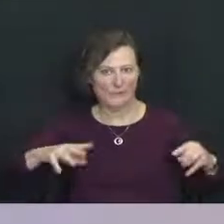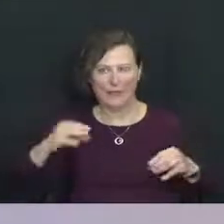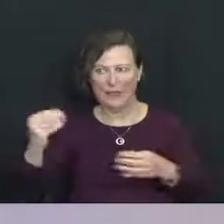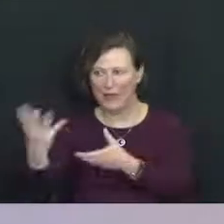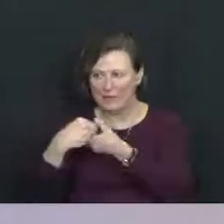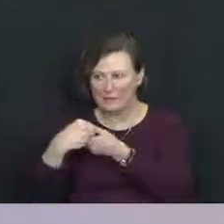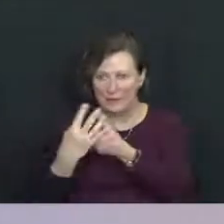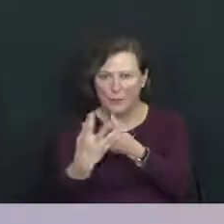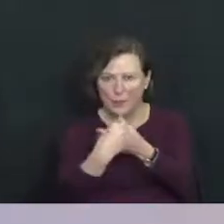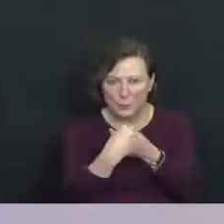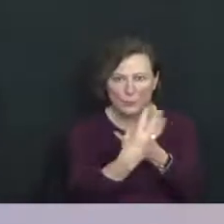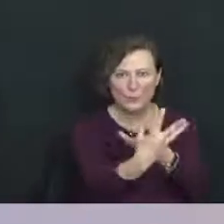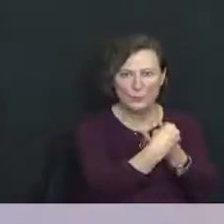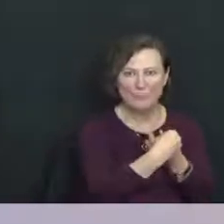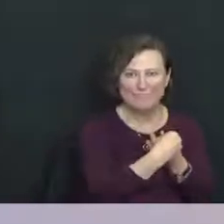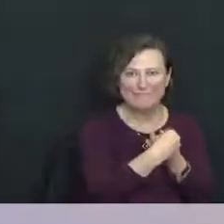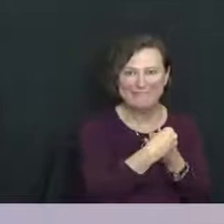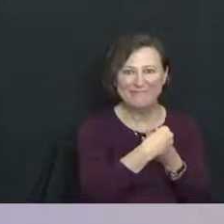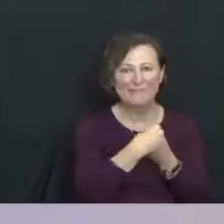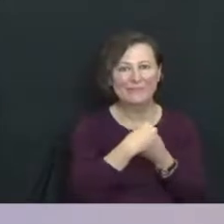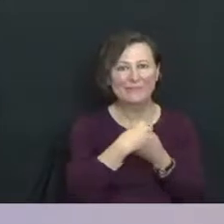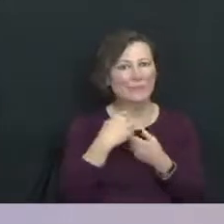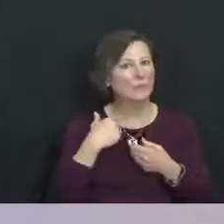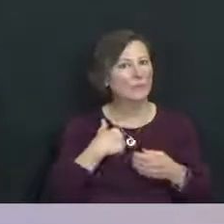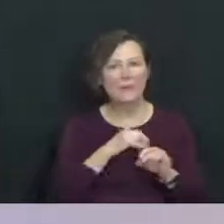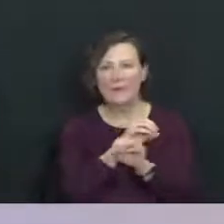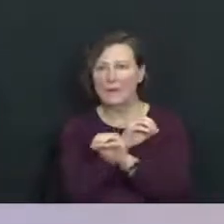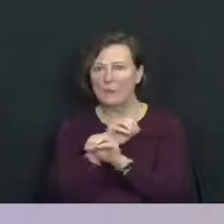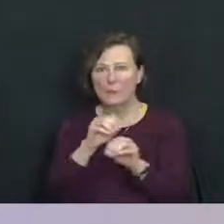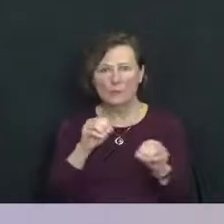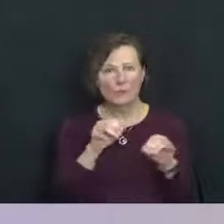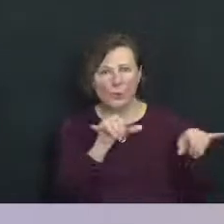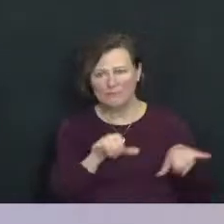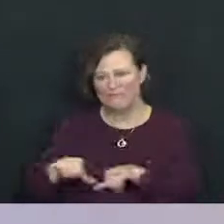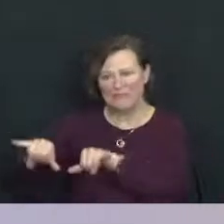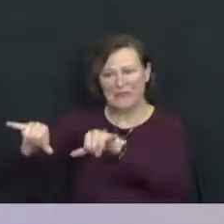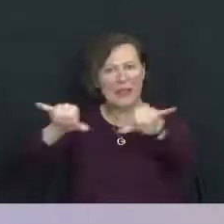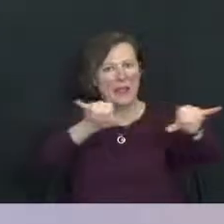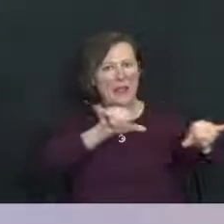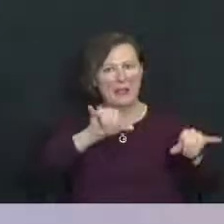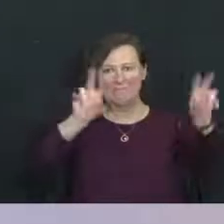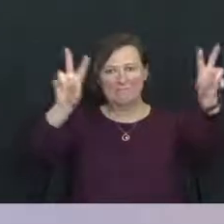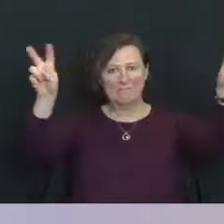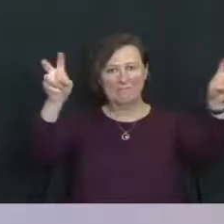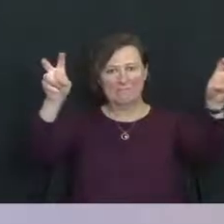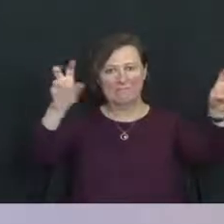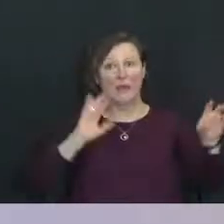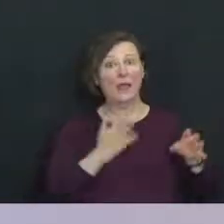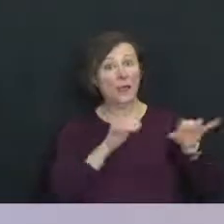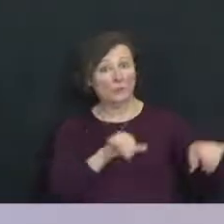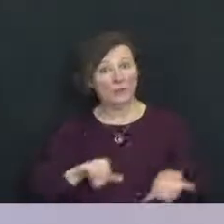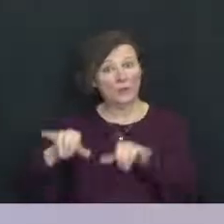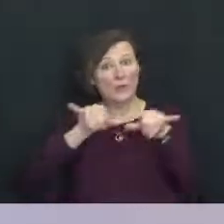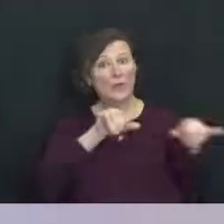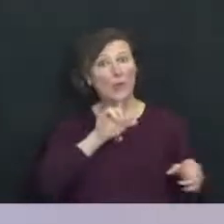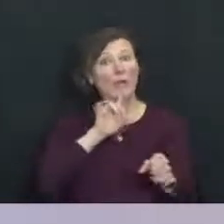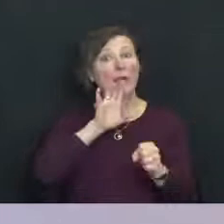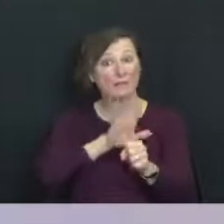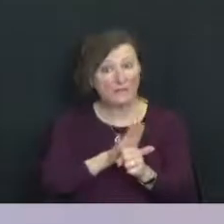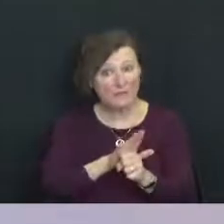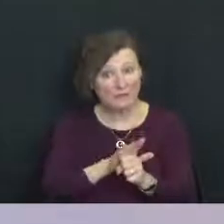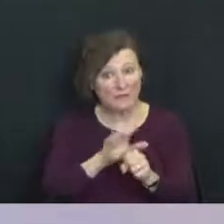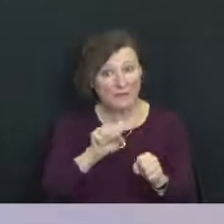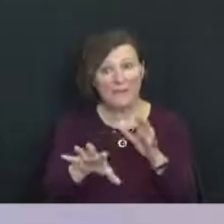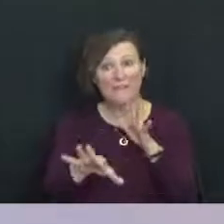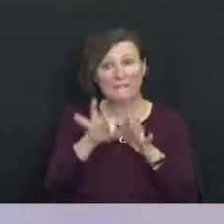inclusive. We have no shared creed. Our shared covenant, which can be found in our